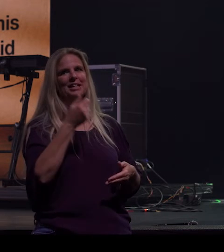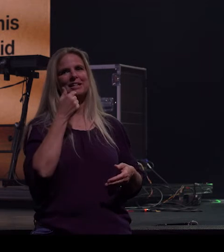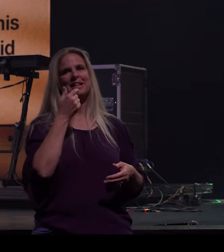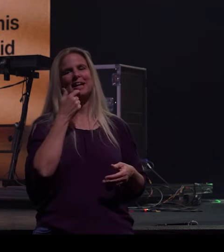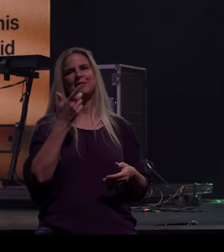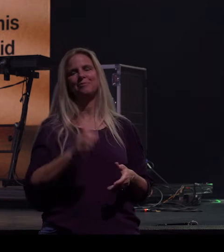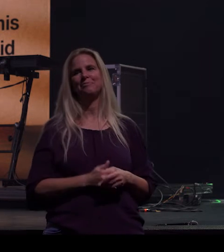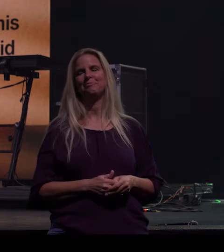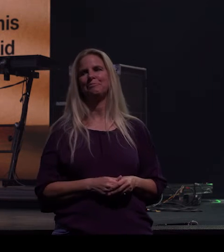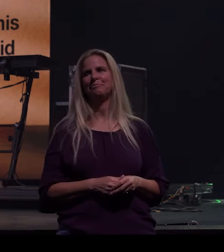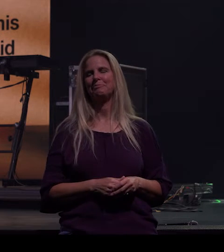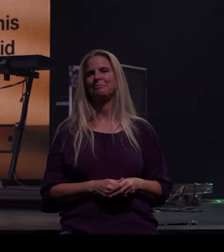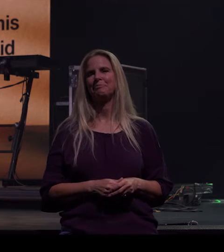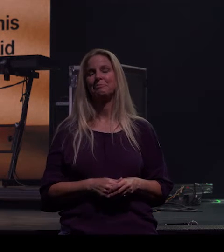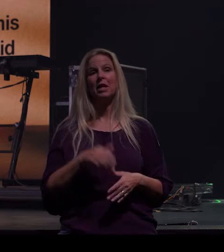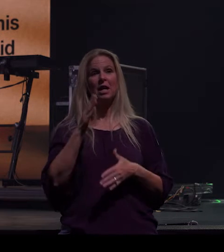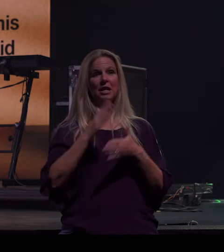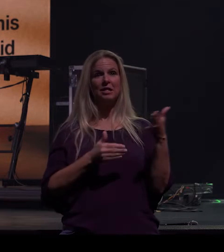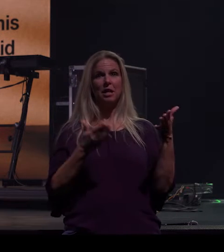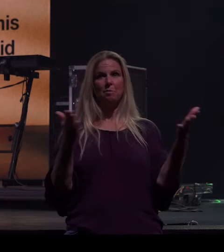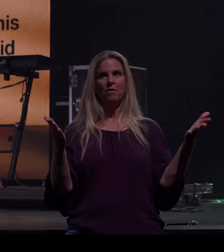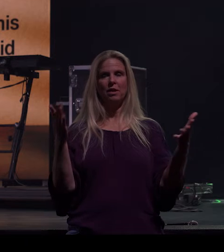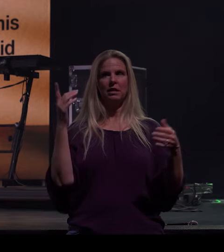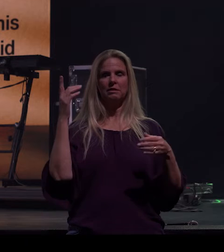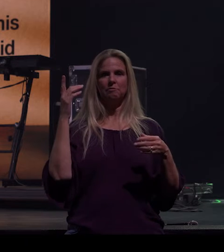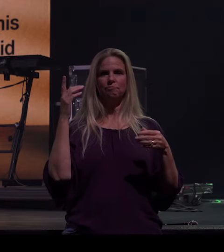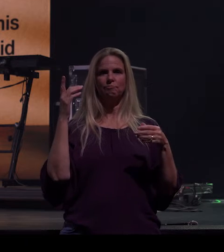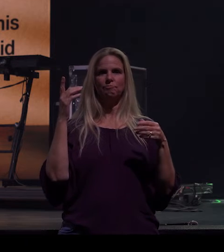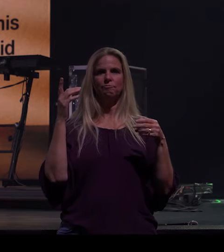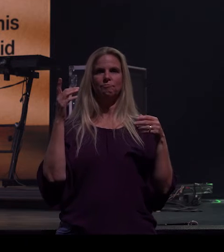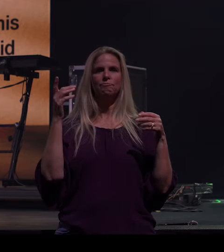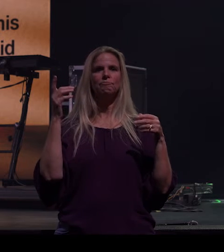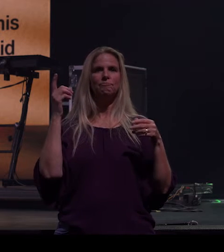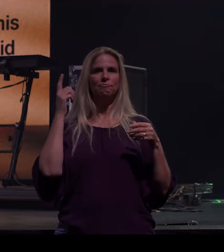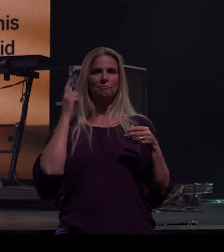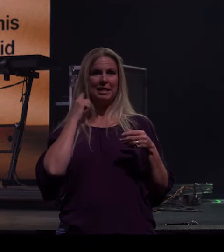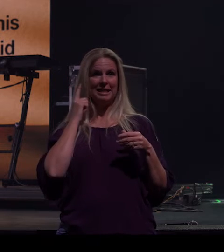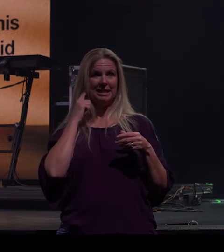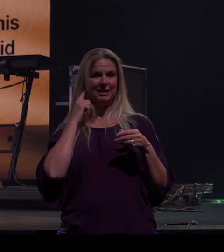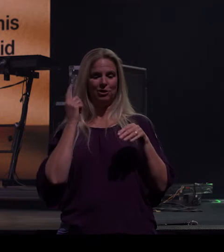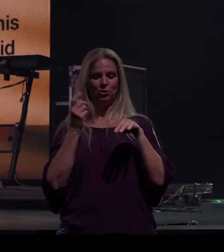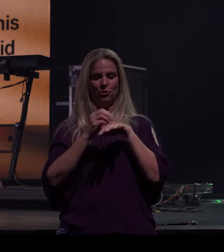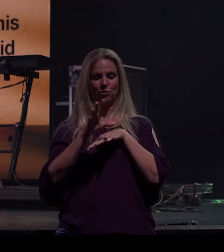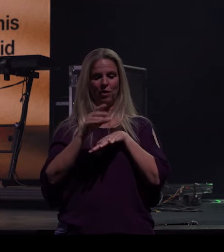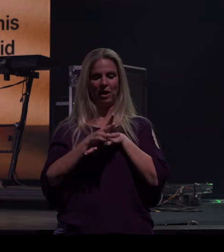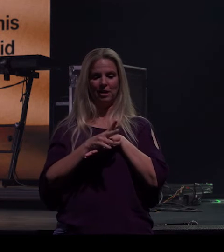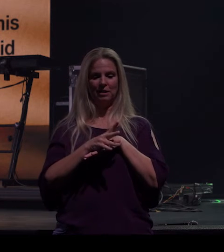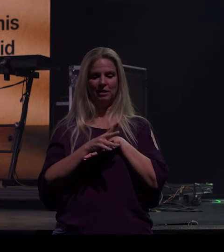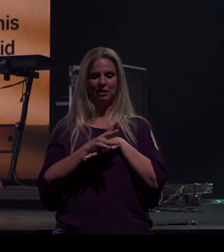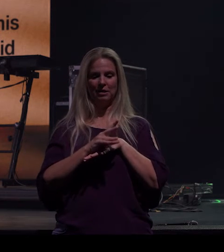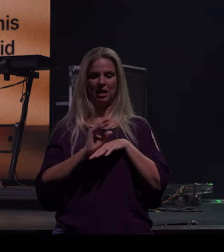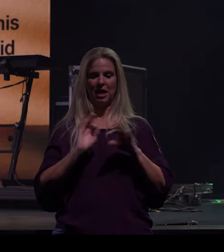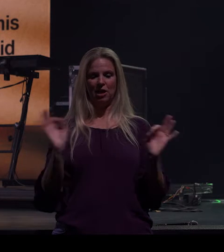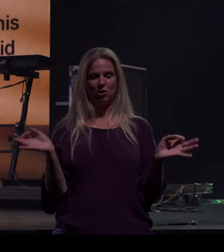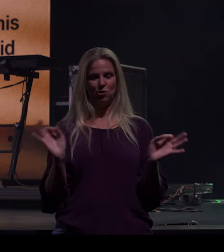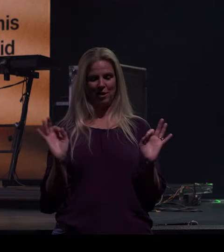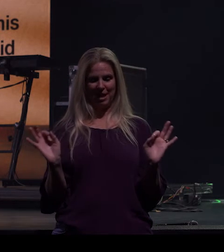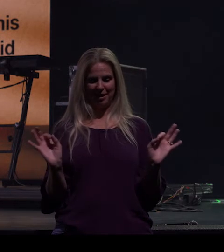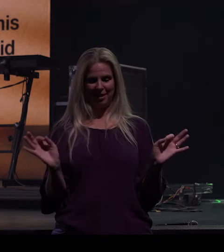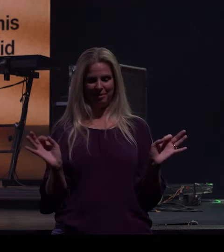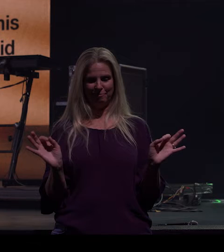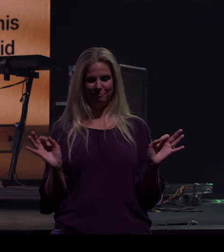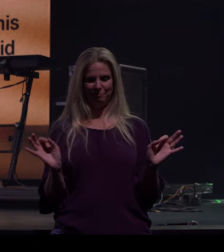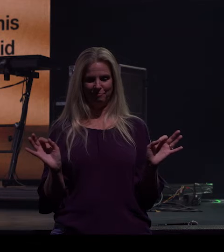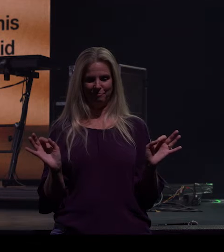And I like that because some of us listen to advice and then we do nothing with it. What did Moses do? He